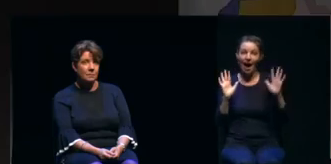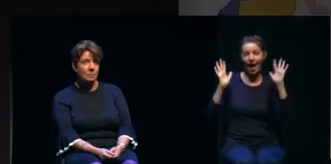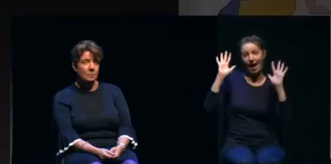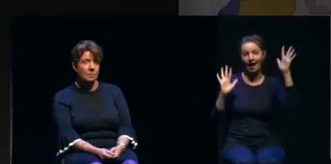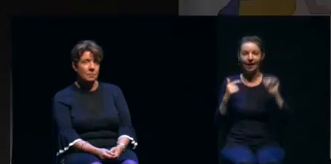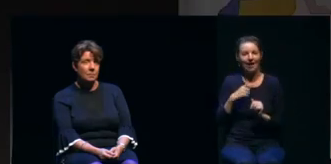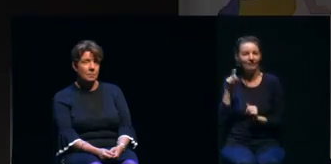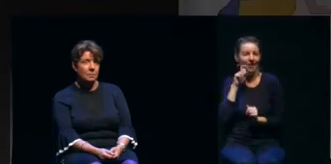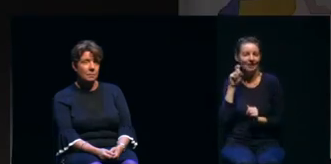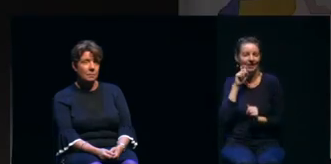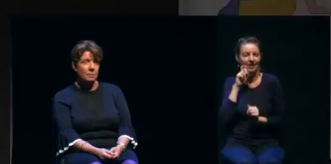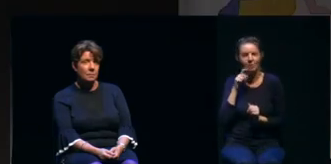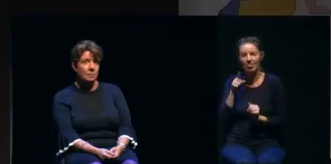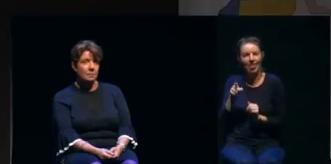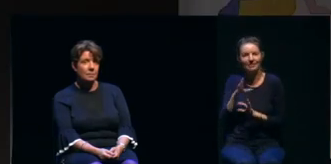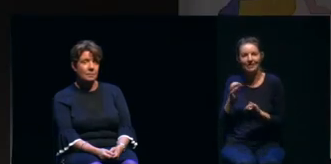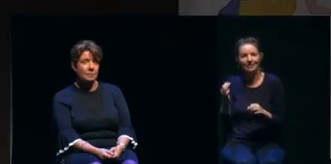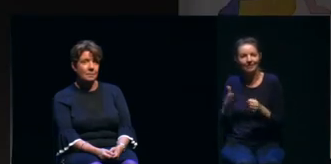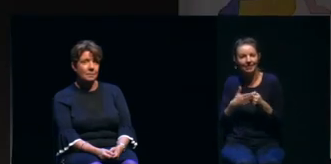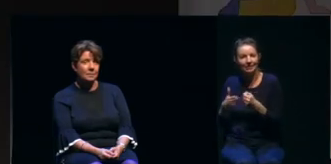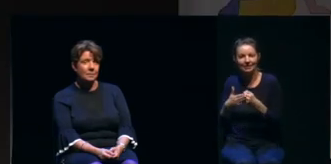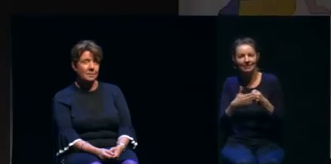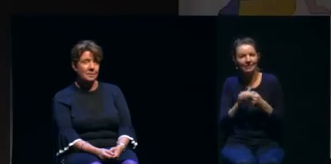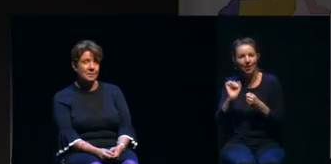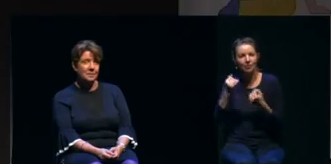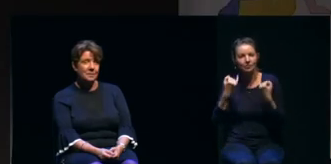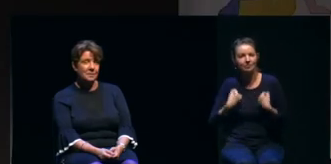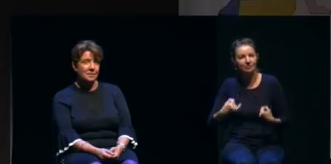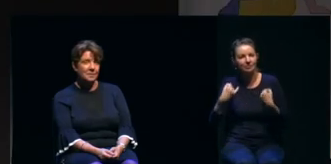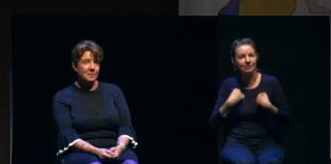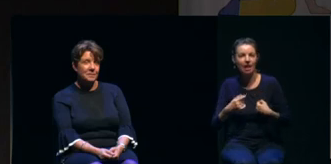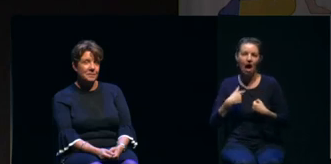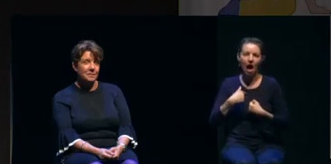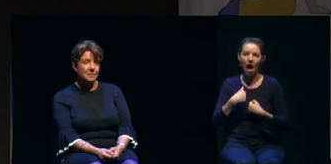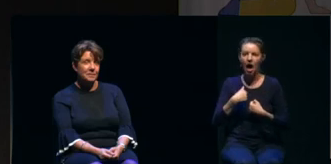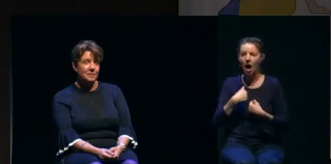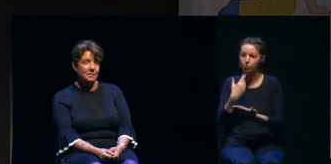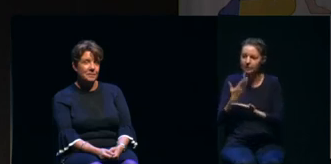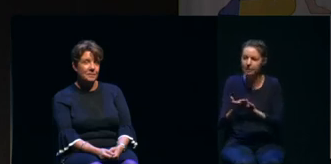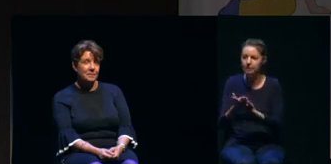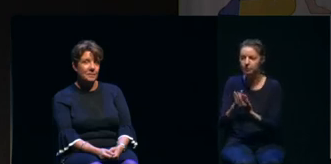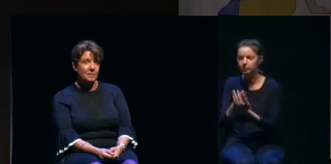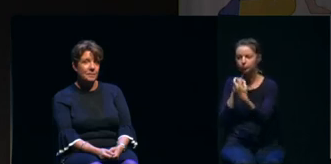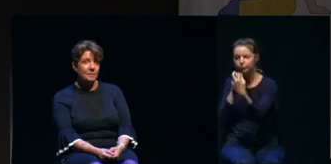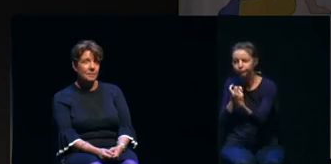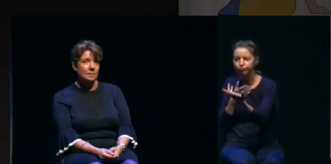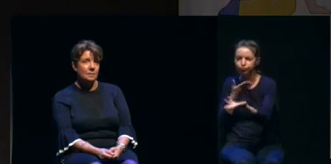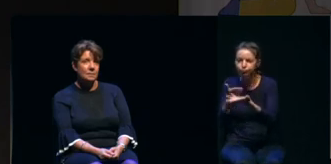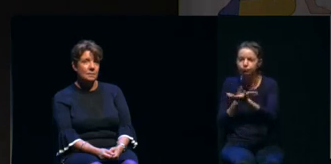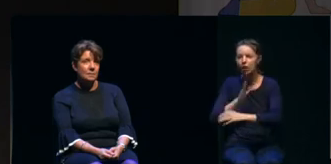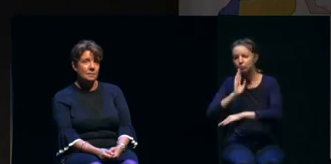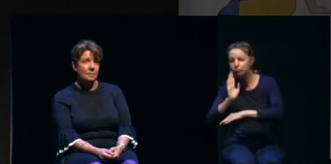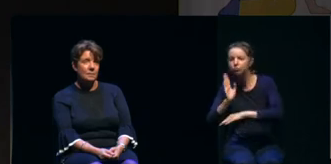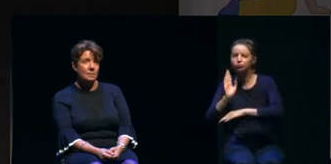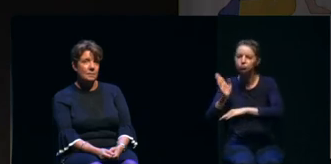hurrah! Astonishingly, that did not cure that mental illness. Then I would lecture her. We would sit down and give her TED Talks until 2 a.m. about why you